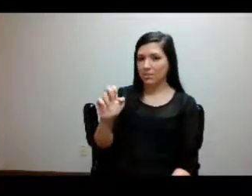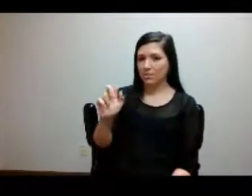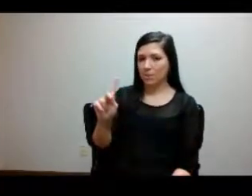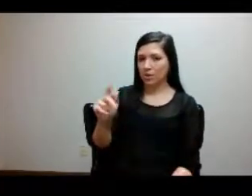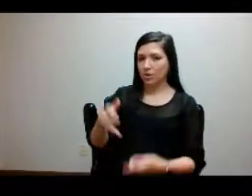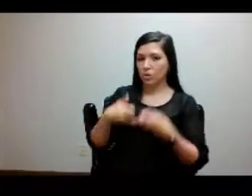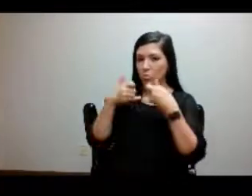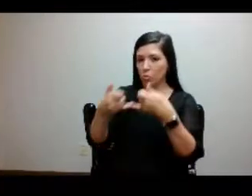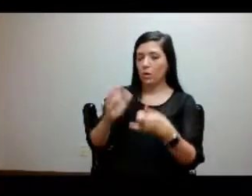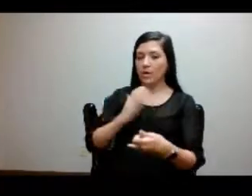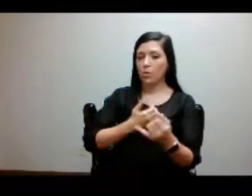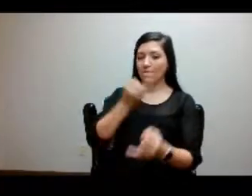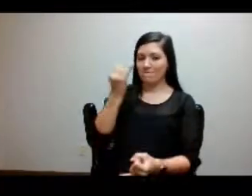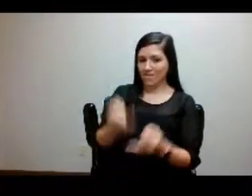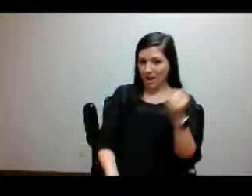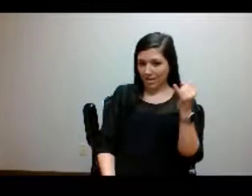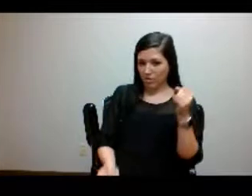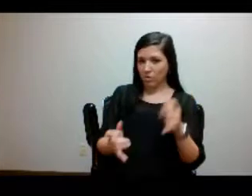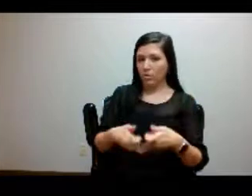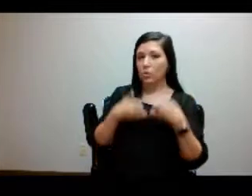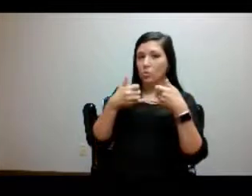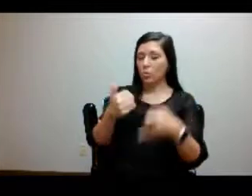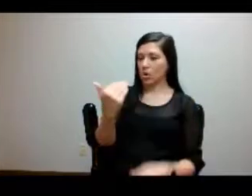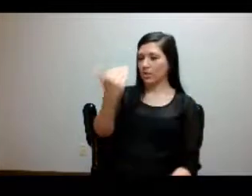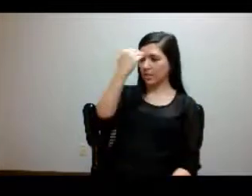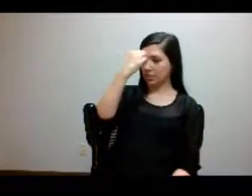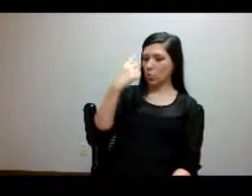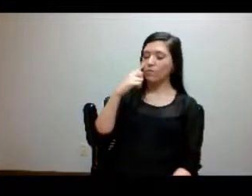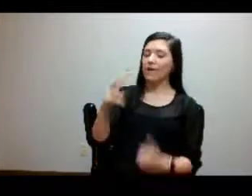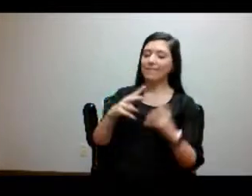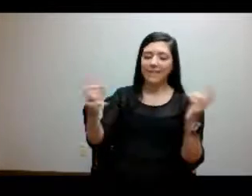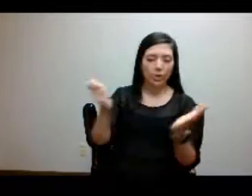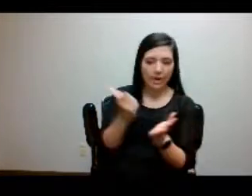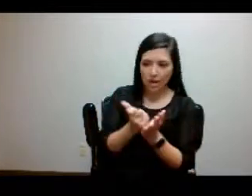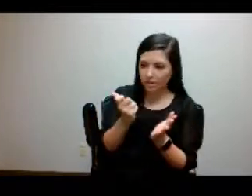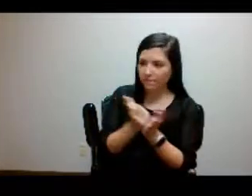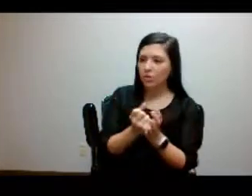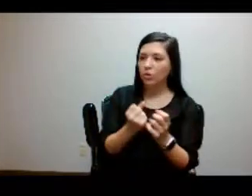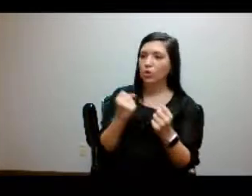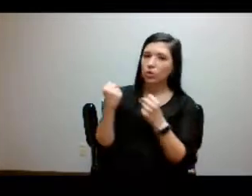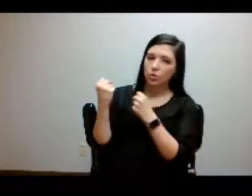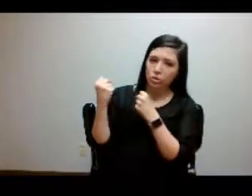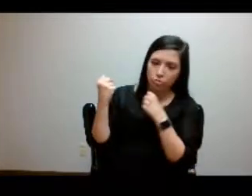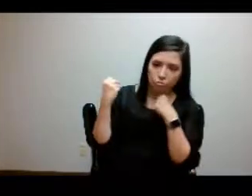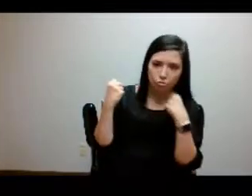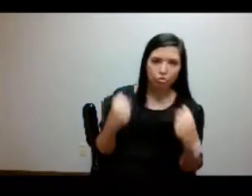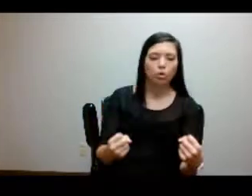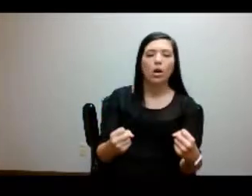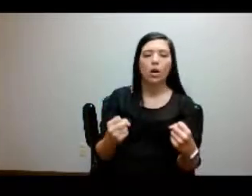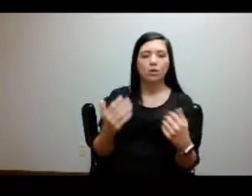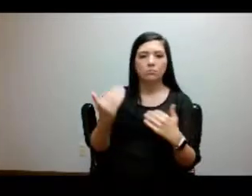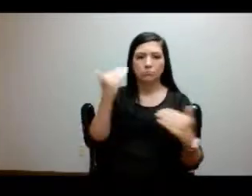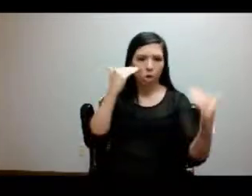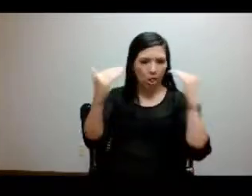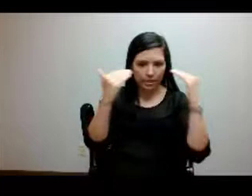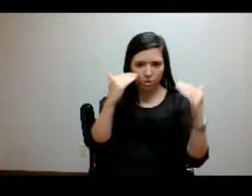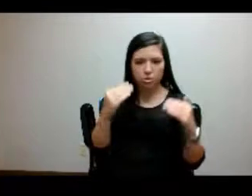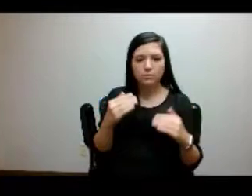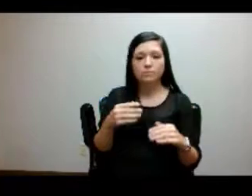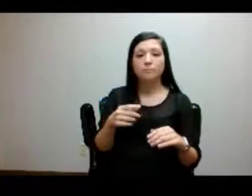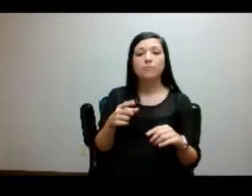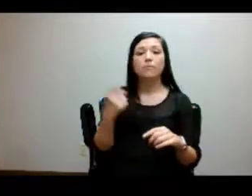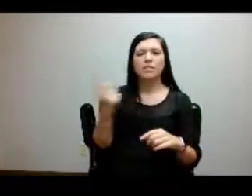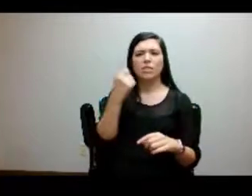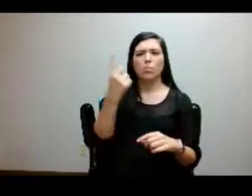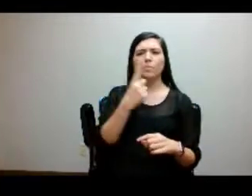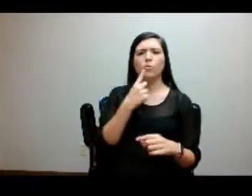Our final Hallmark Award winner is known for being very helpful and has a strong desire to impart knowledge. And someone also told